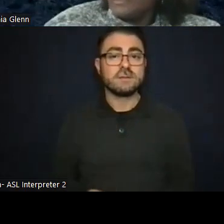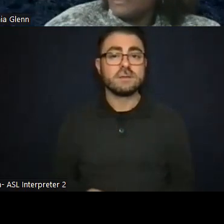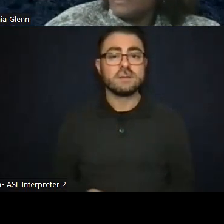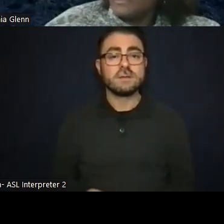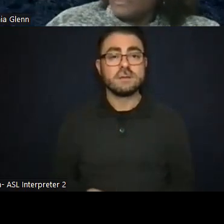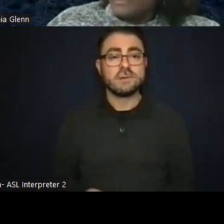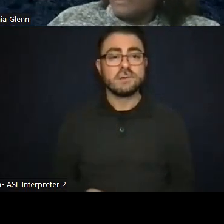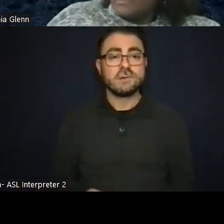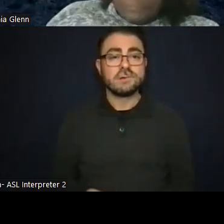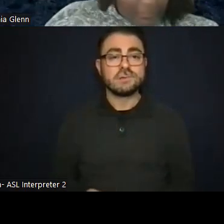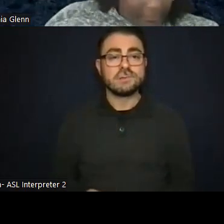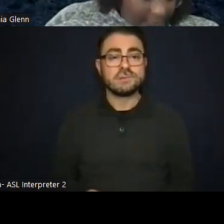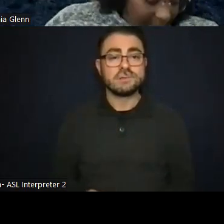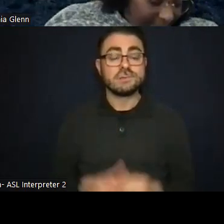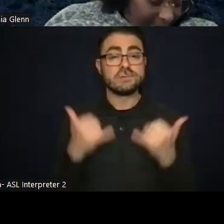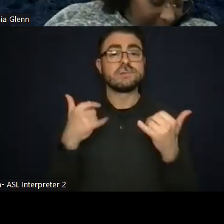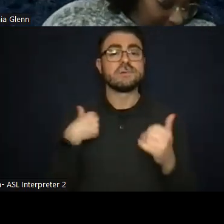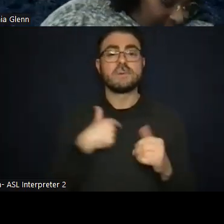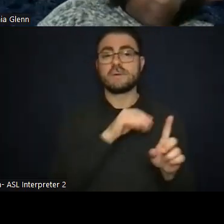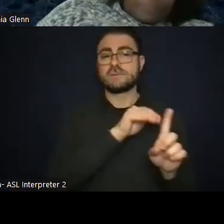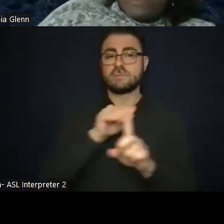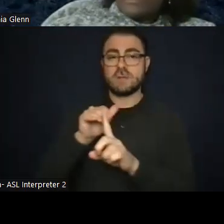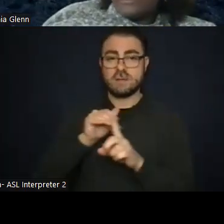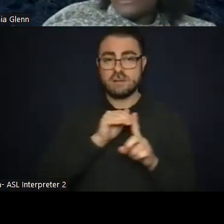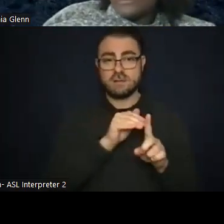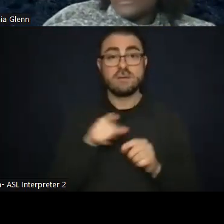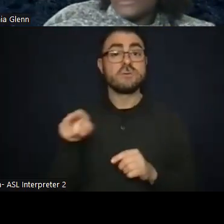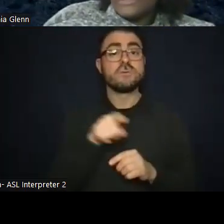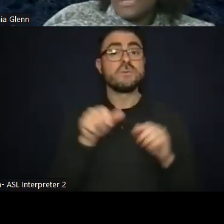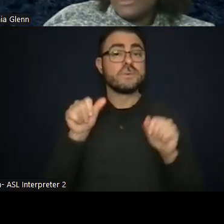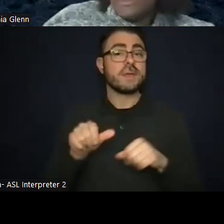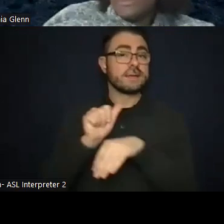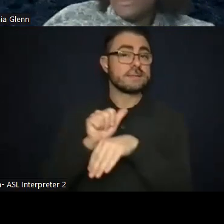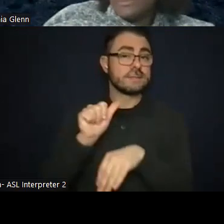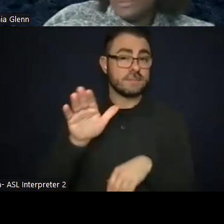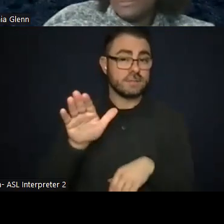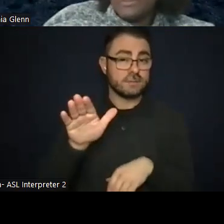into, as a reminder, you can now submit.